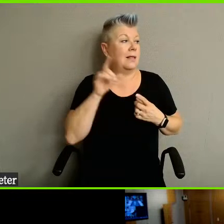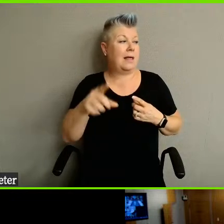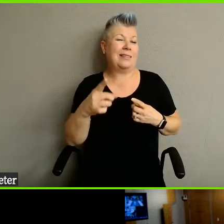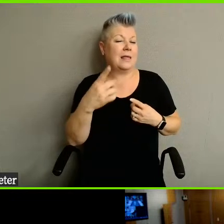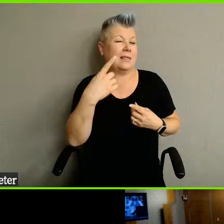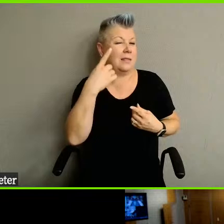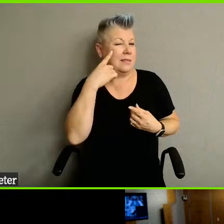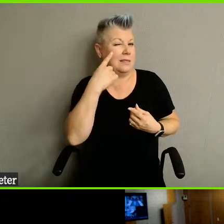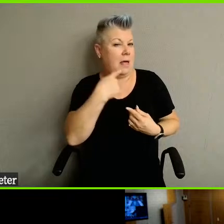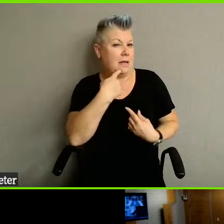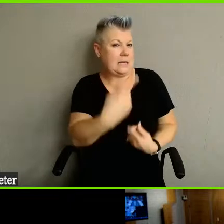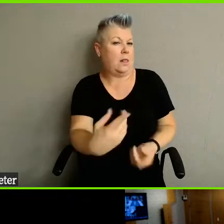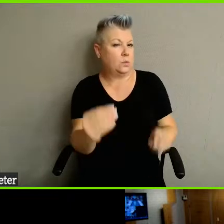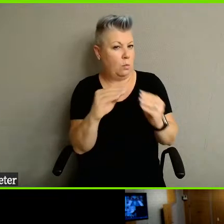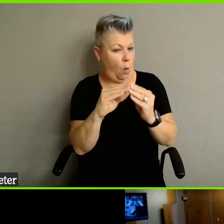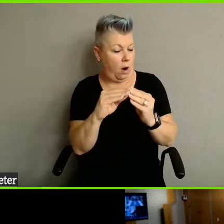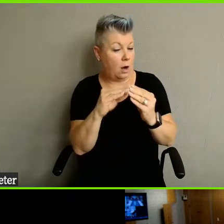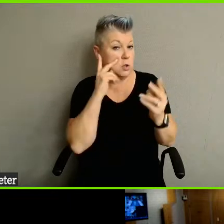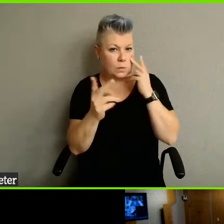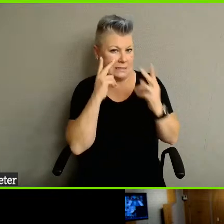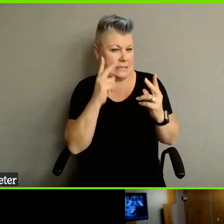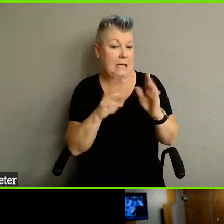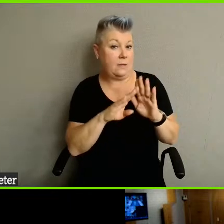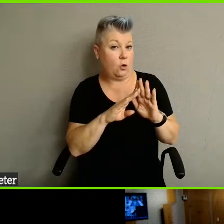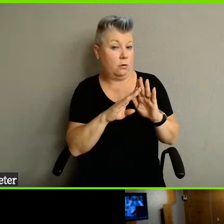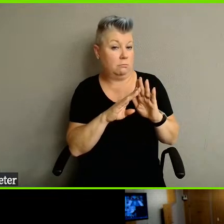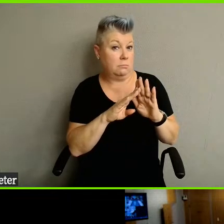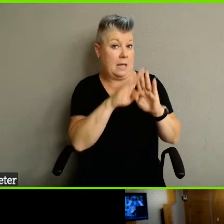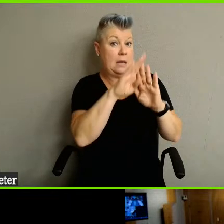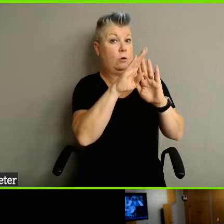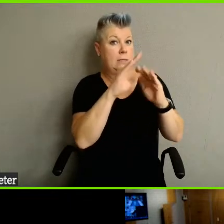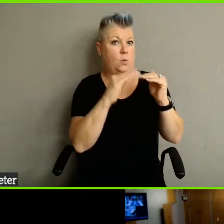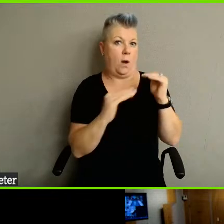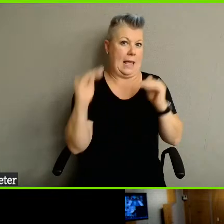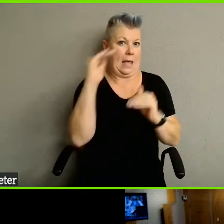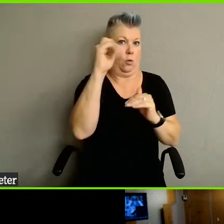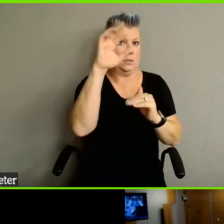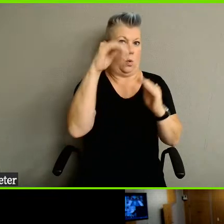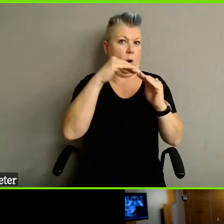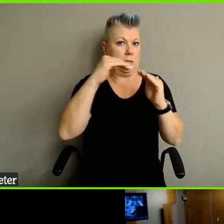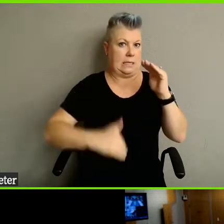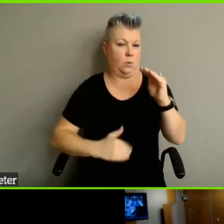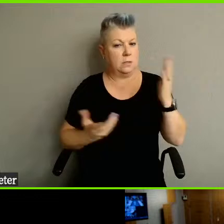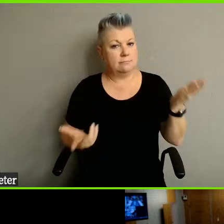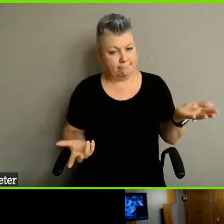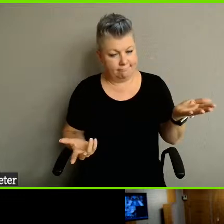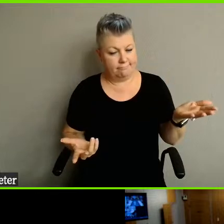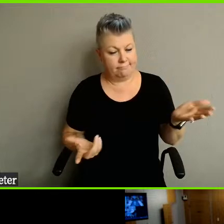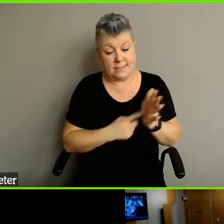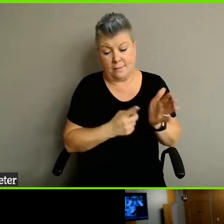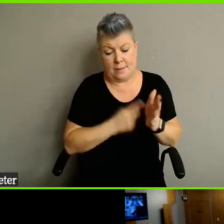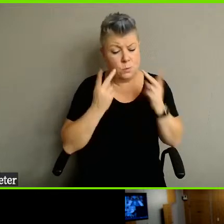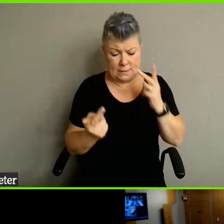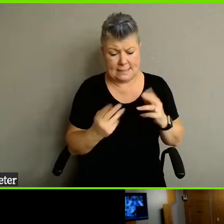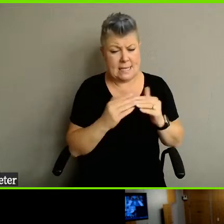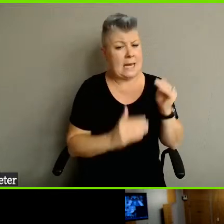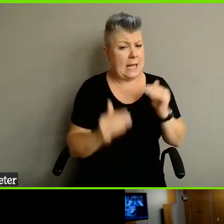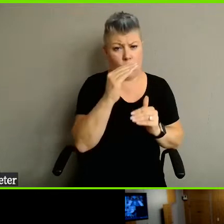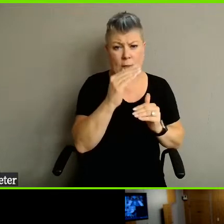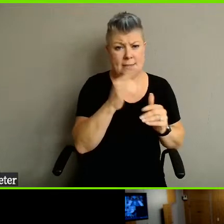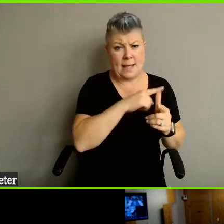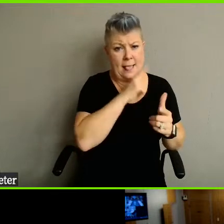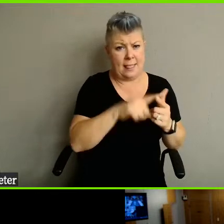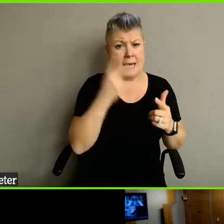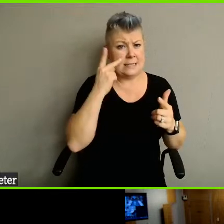a little bit more. Like you said, it either increases or decreases. Sometimes we do see a decrease from fall to spring, and then we use that spring data